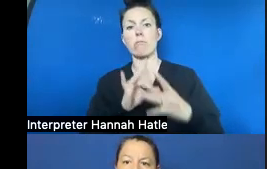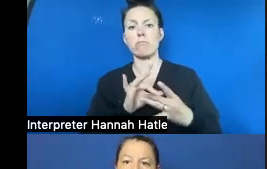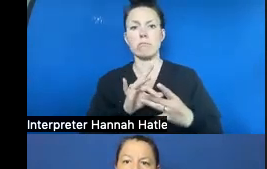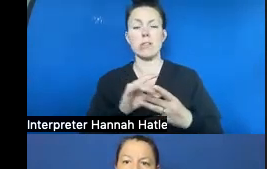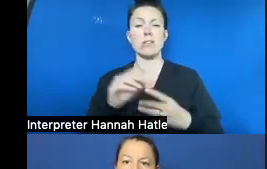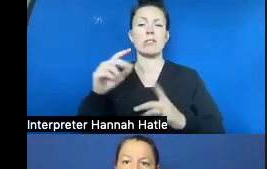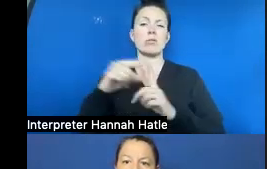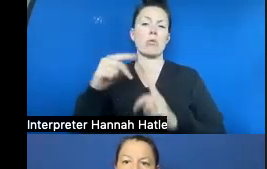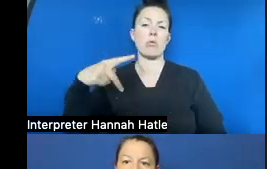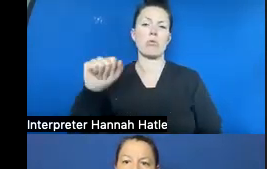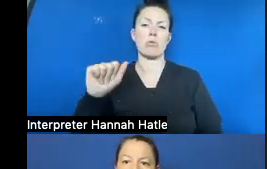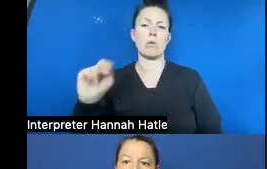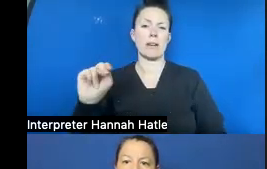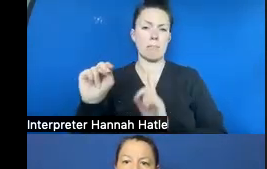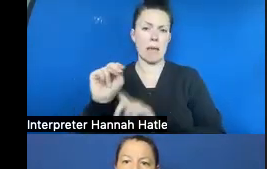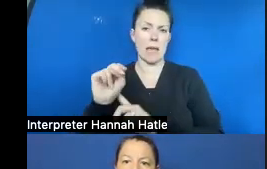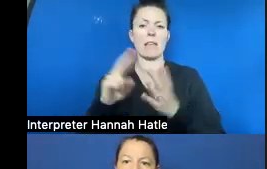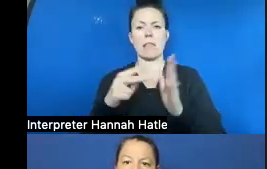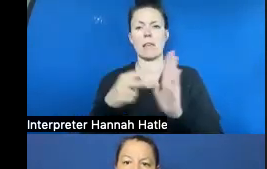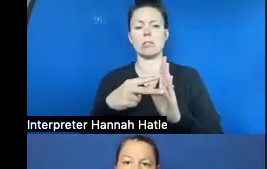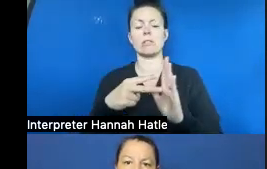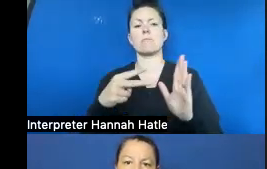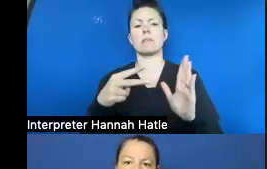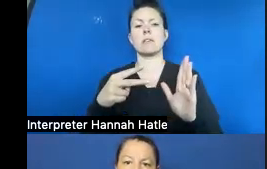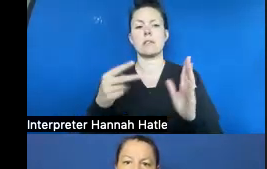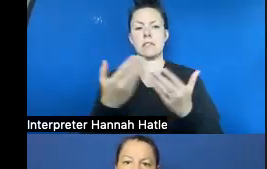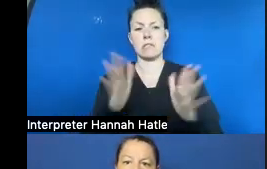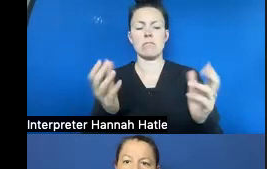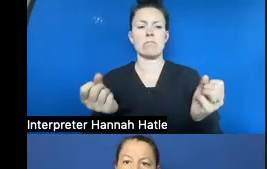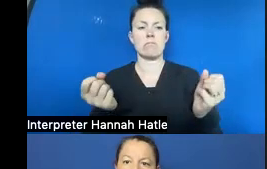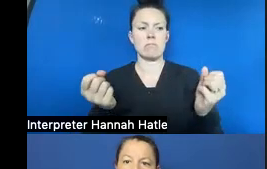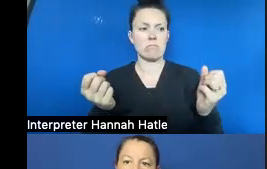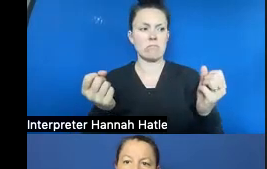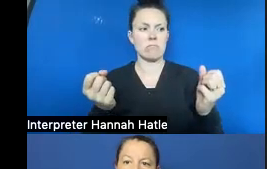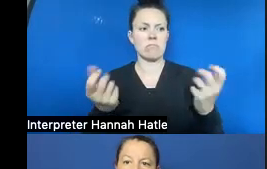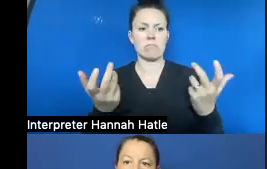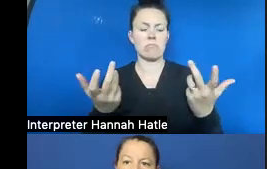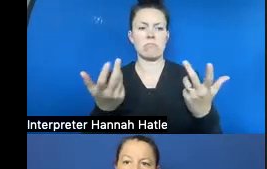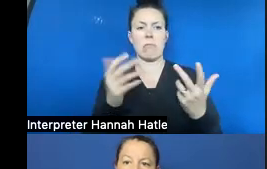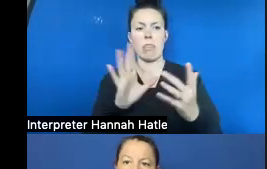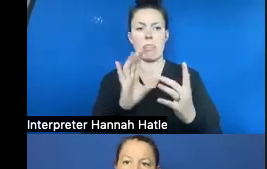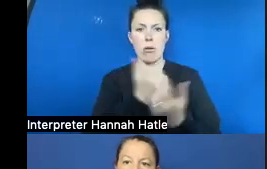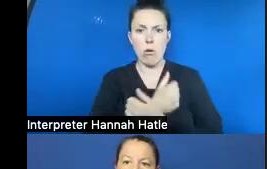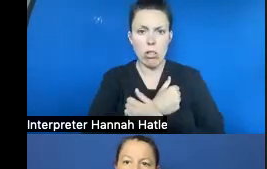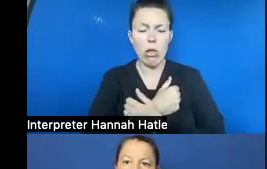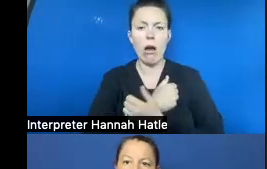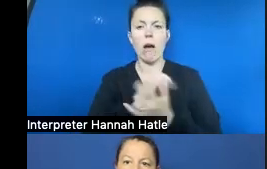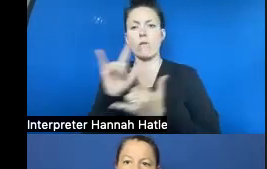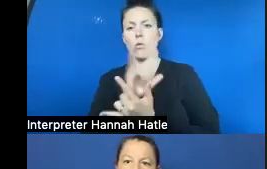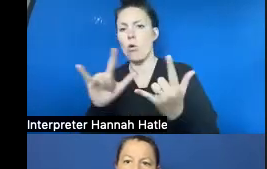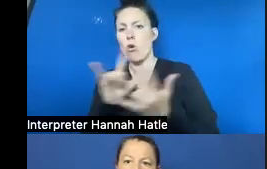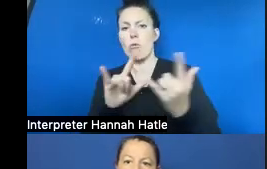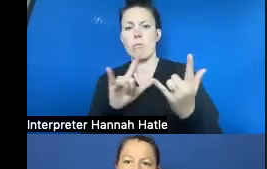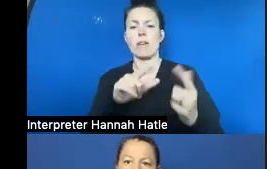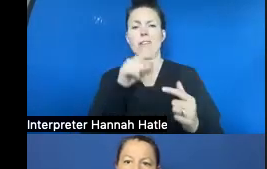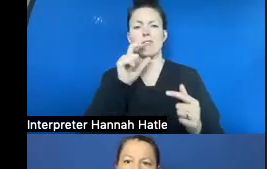pan, and that's really what that means, is that their love and their romance is not through a specific